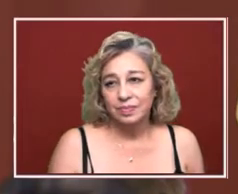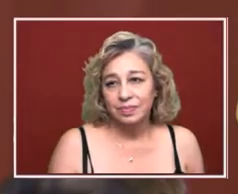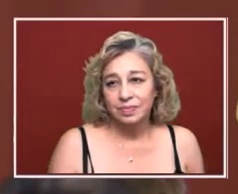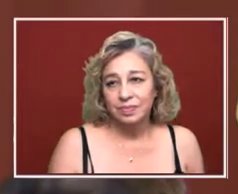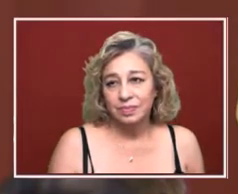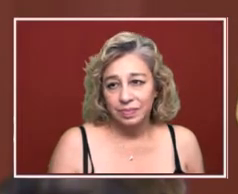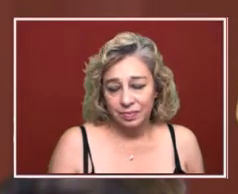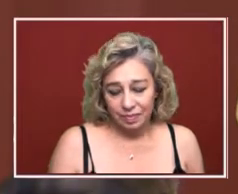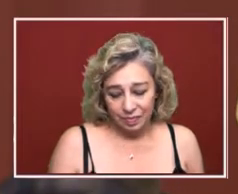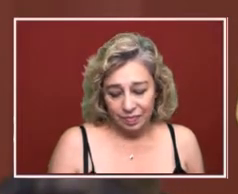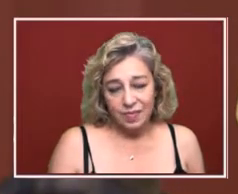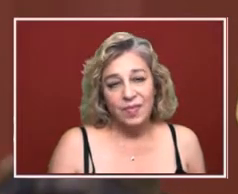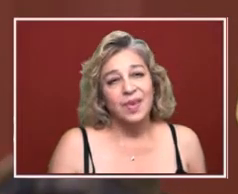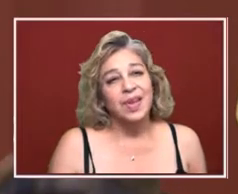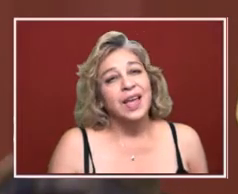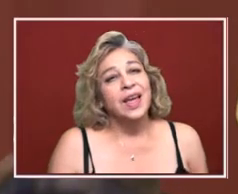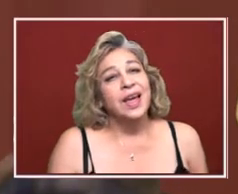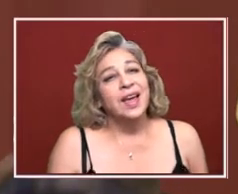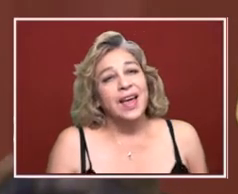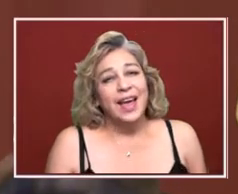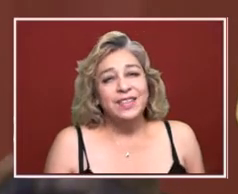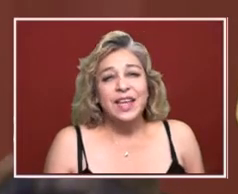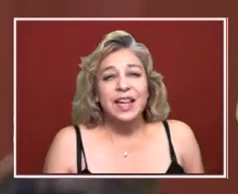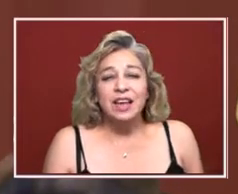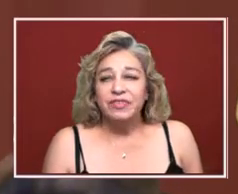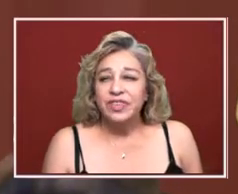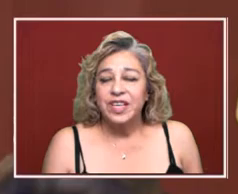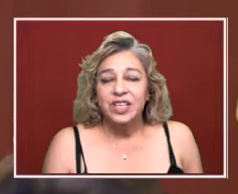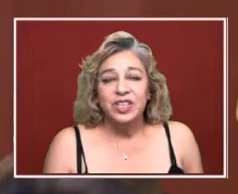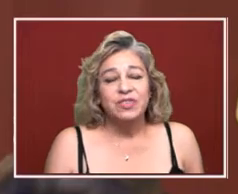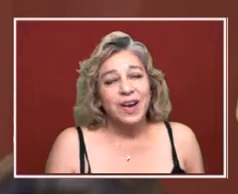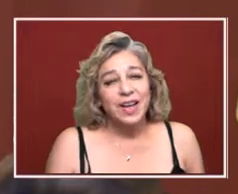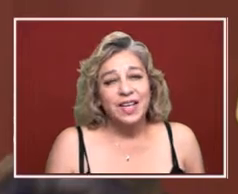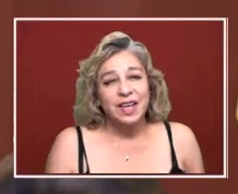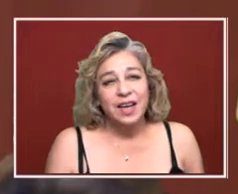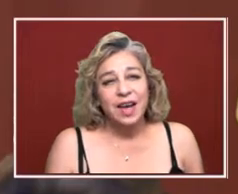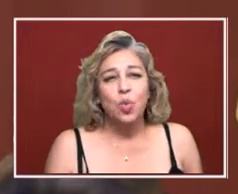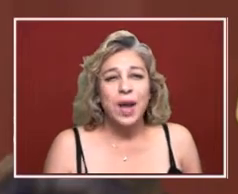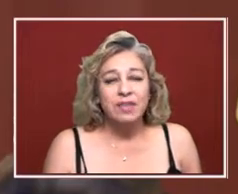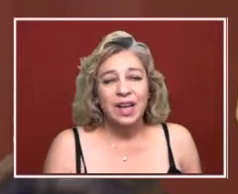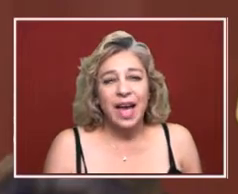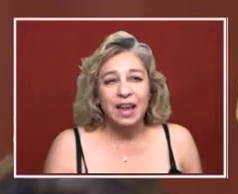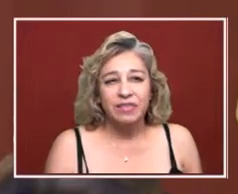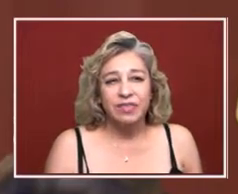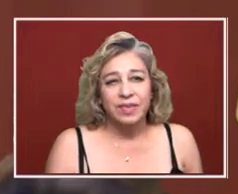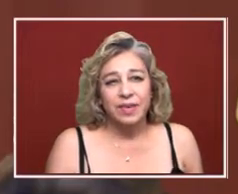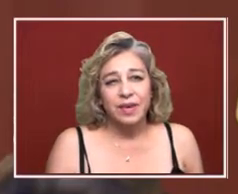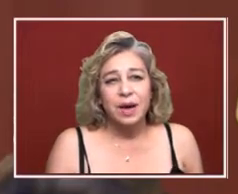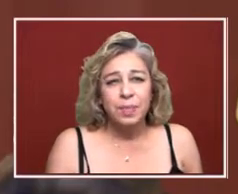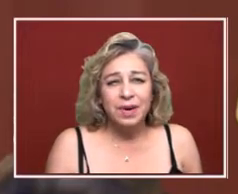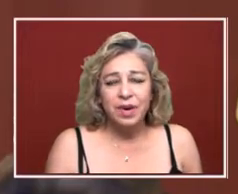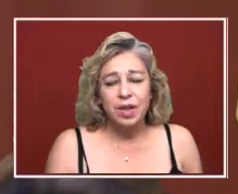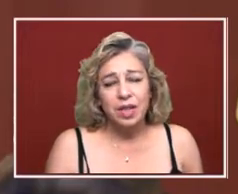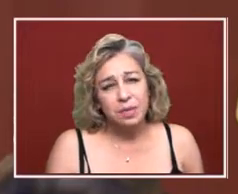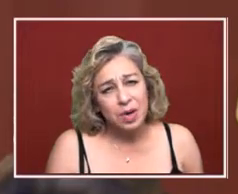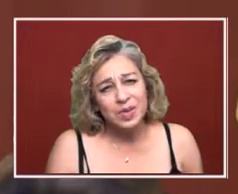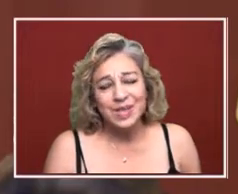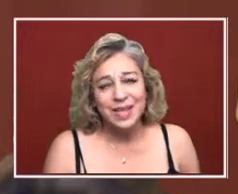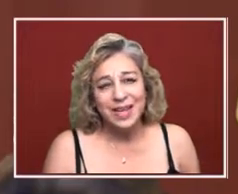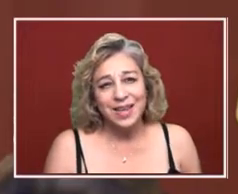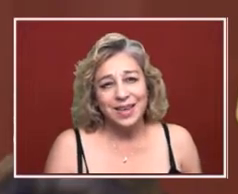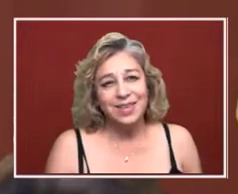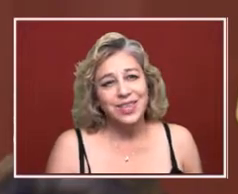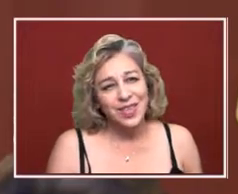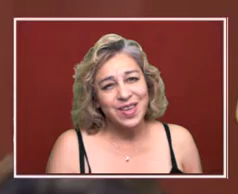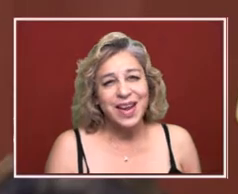Sobre todo a Estados Unidos. And they left to find a way of life, above all and